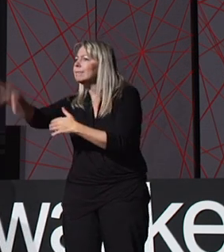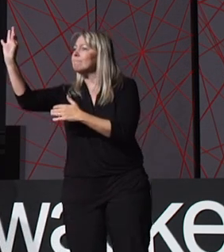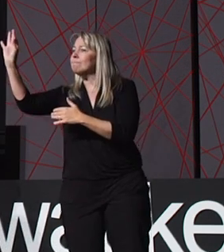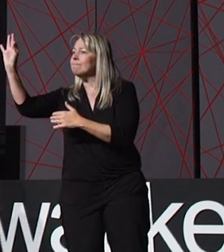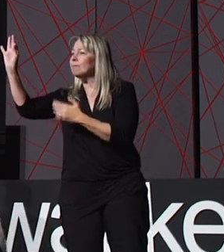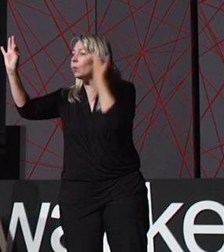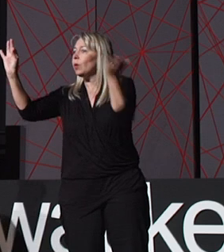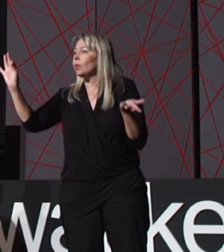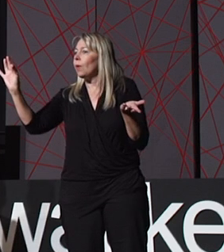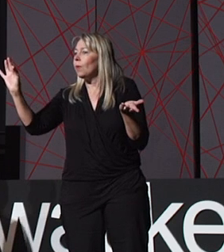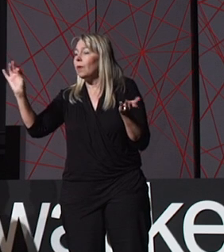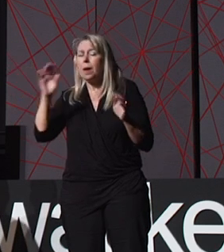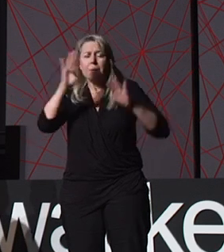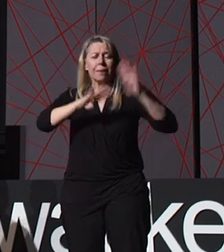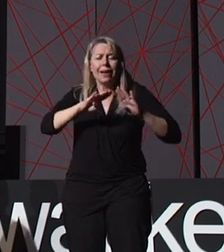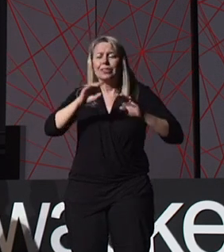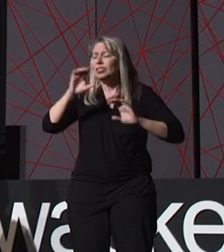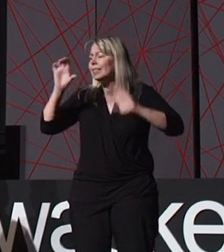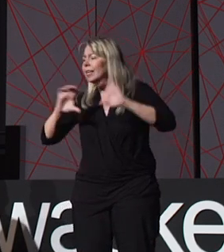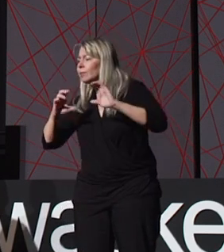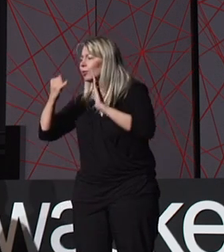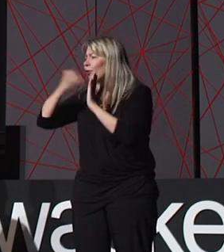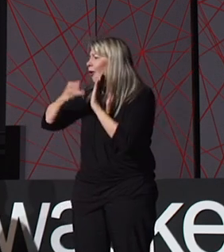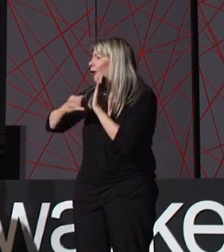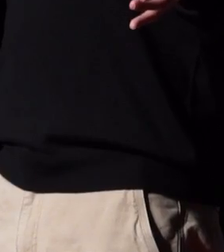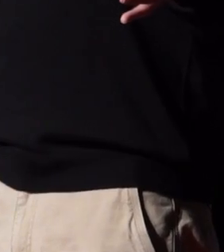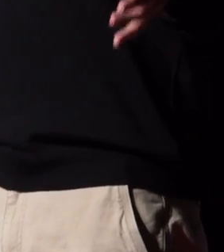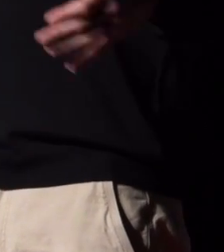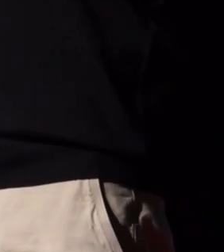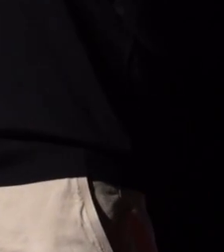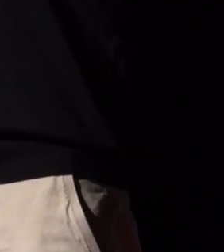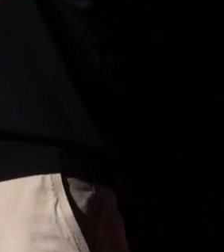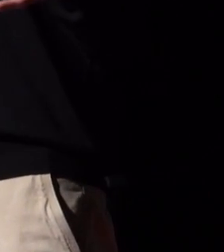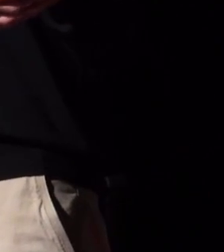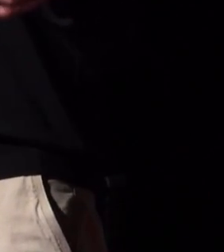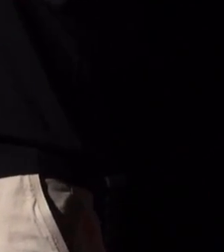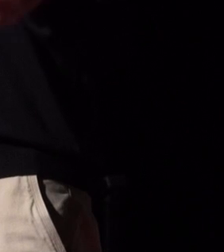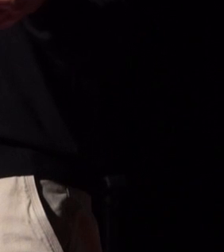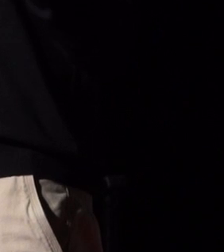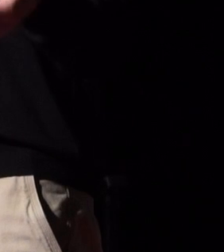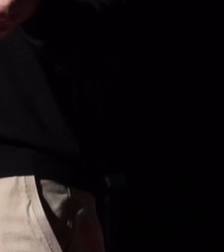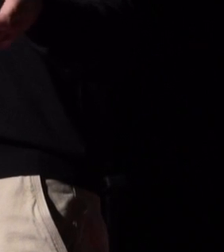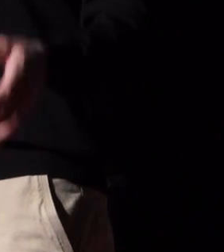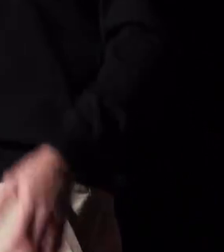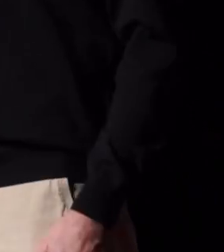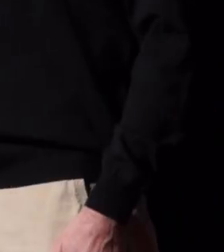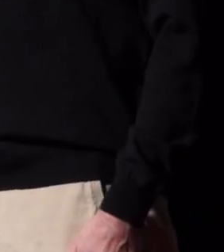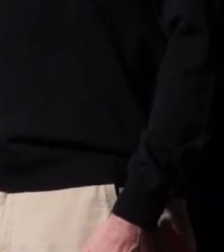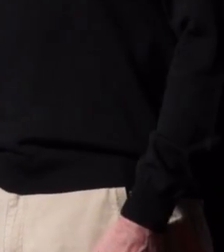in biology, in chemistry, in art, in literature, anything that causes a shift in our current paradigms.